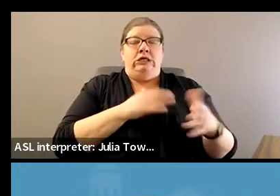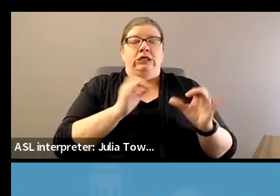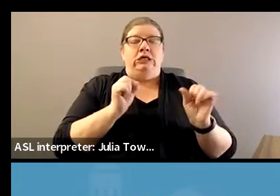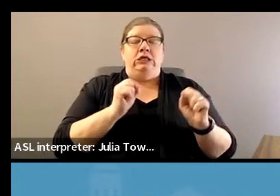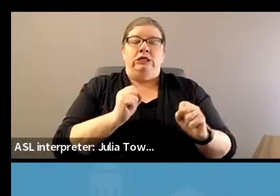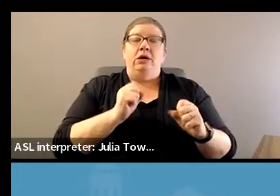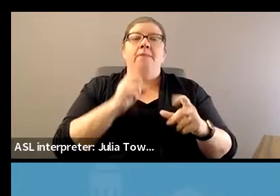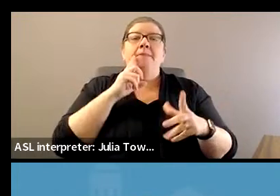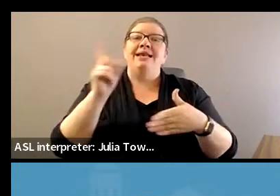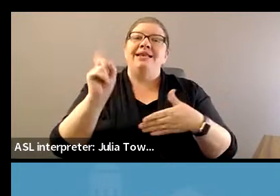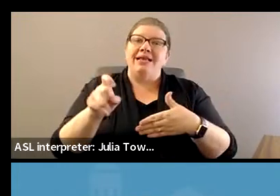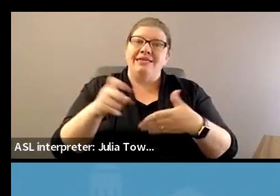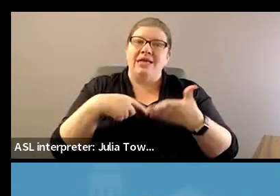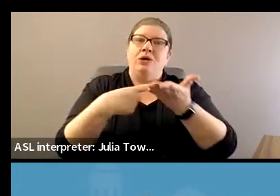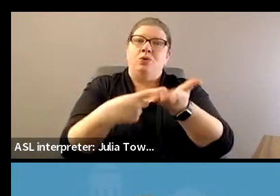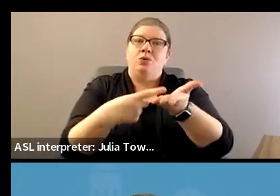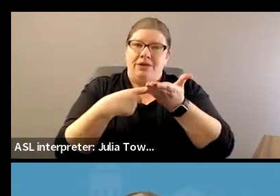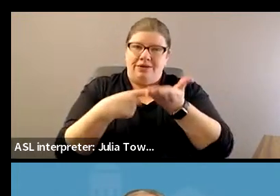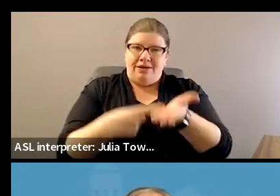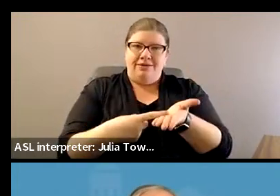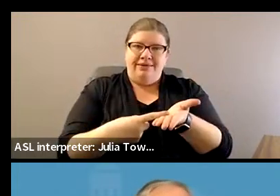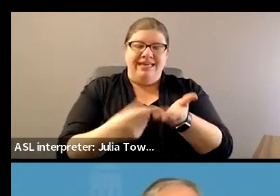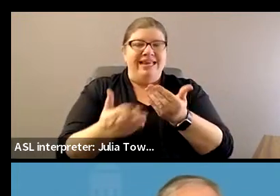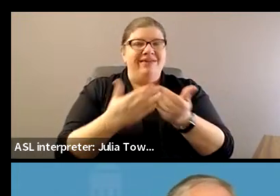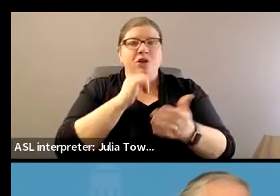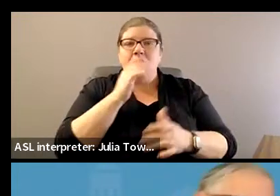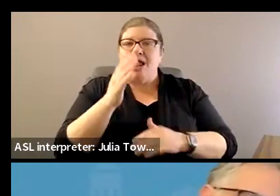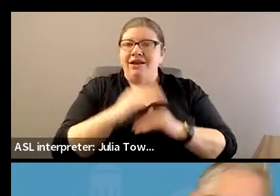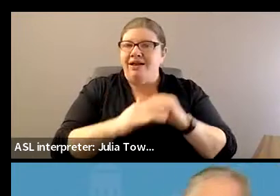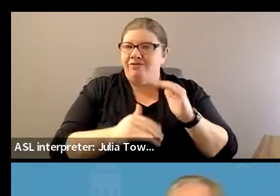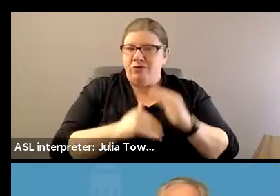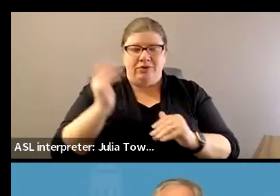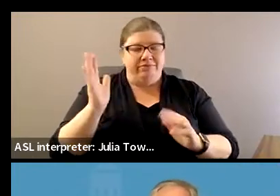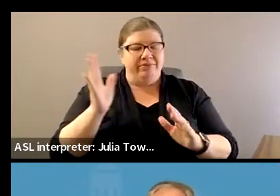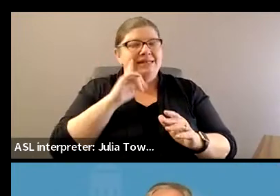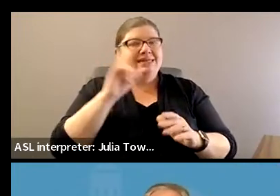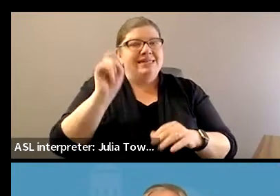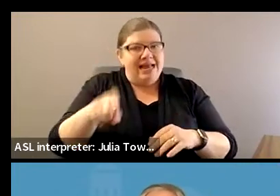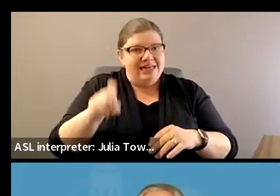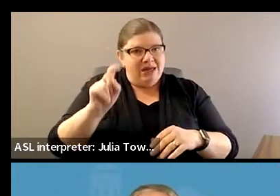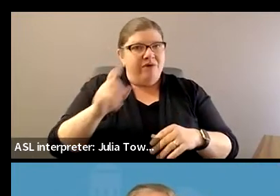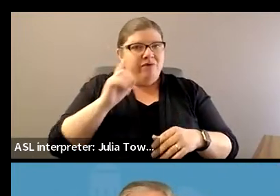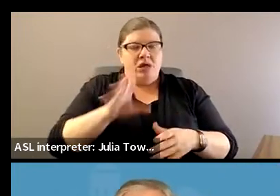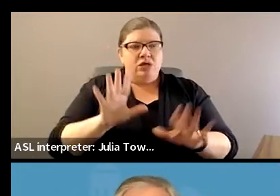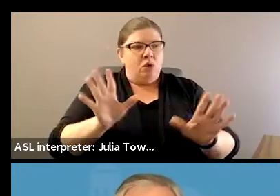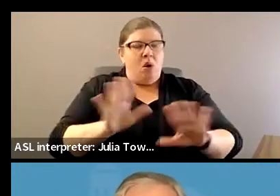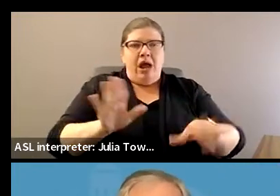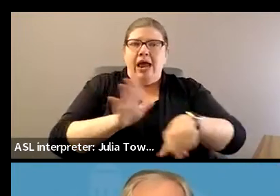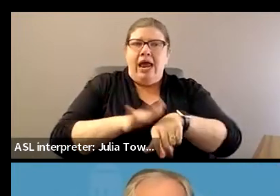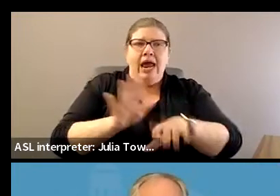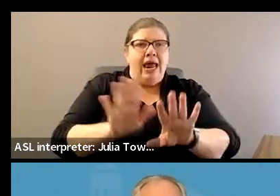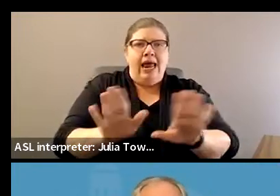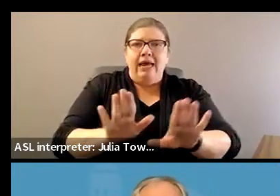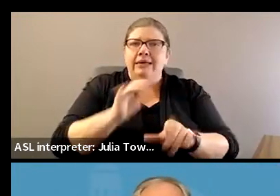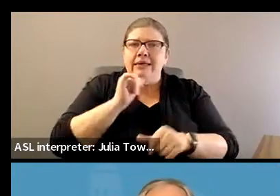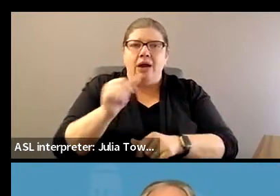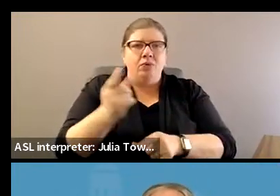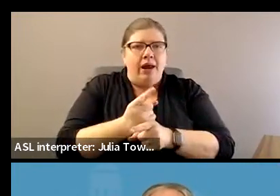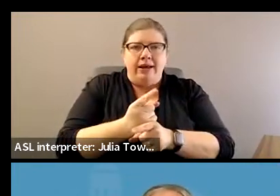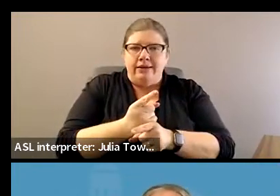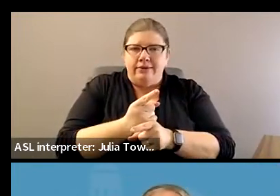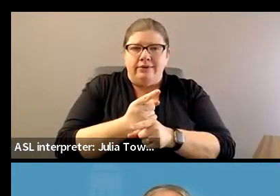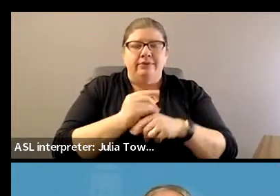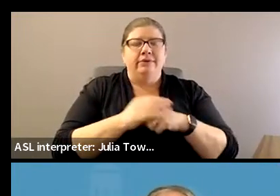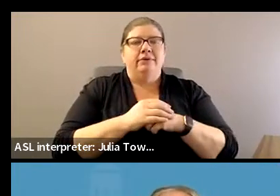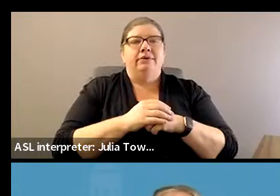very necessary for us to discuss. It's very necessary for us to call out. And for